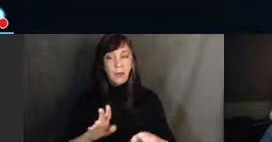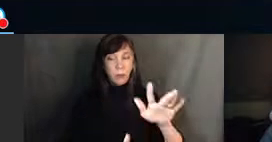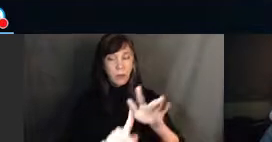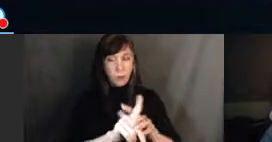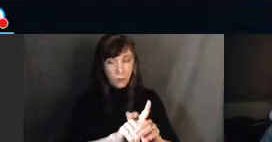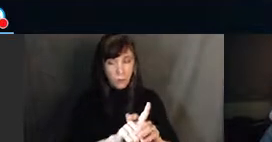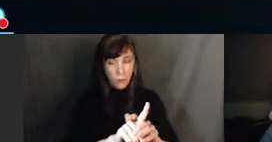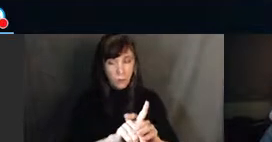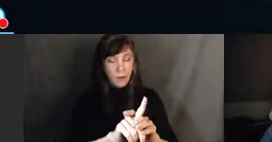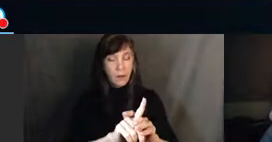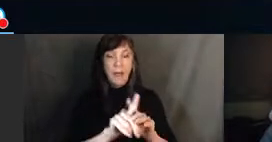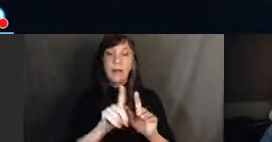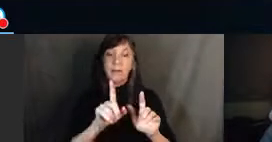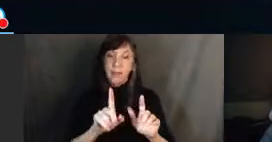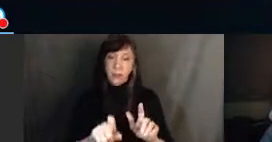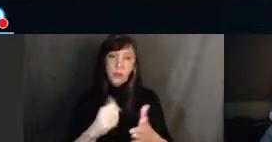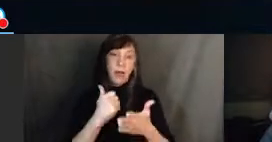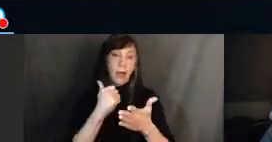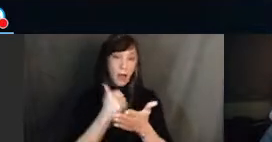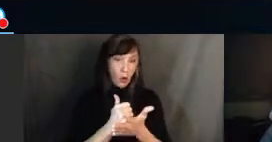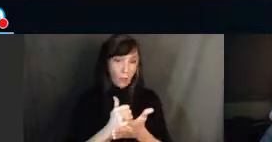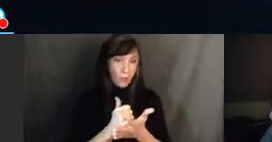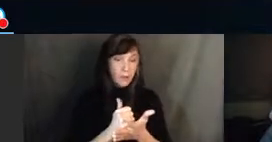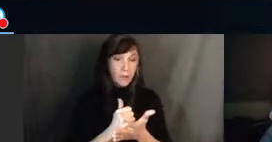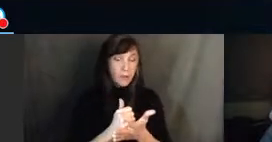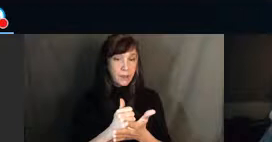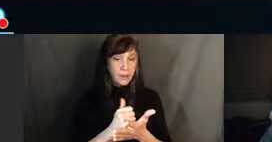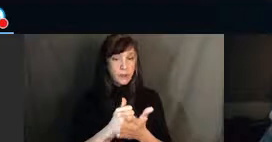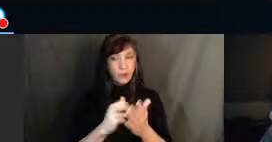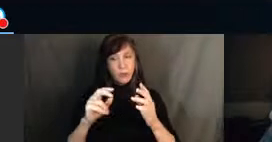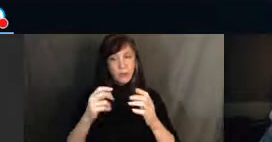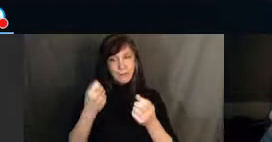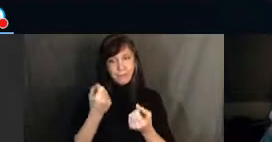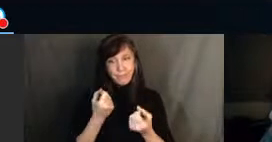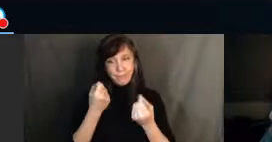And that should help kind of give some insight to see